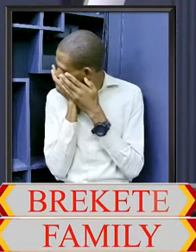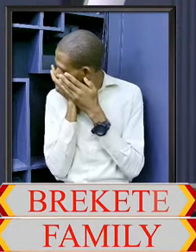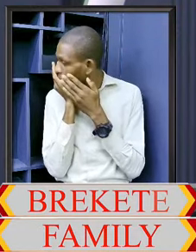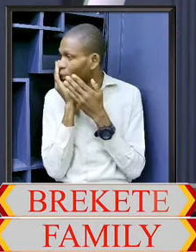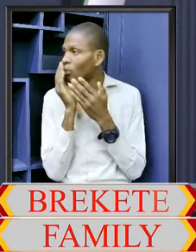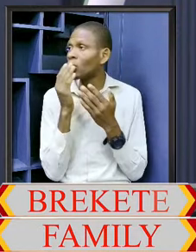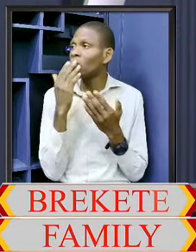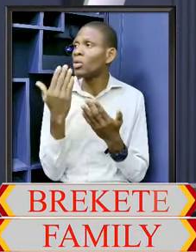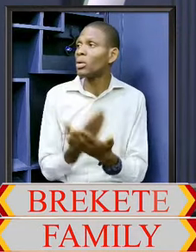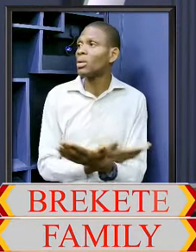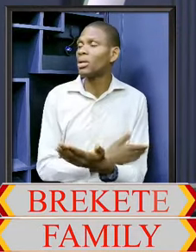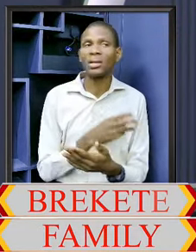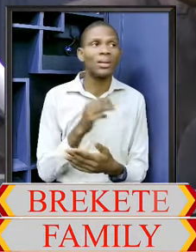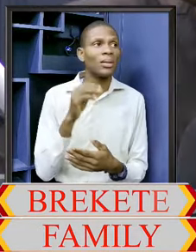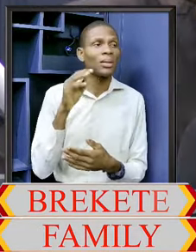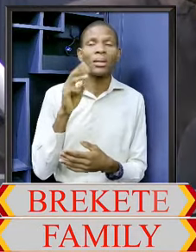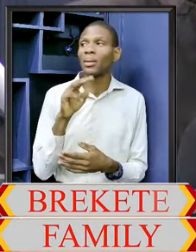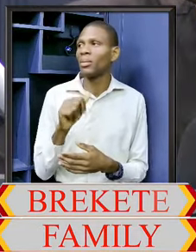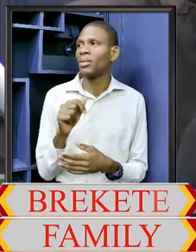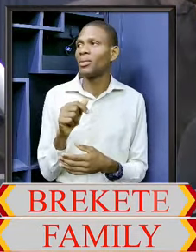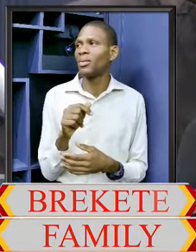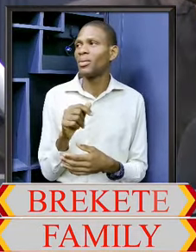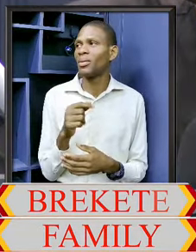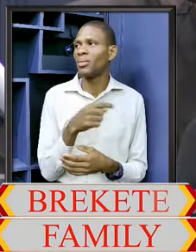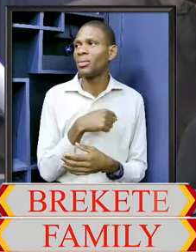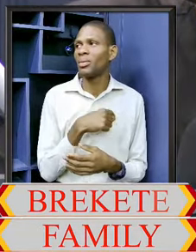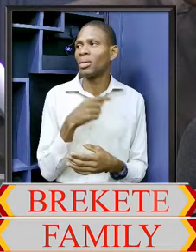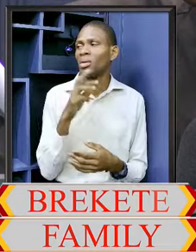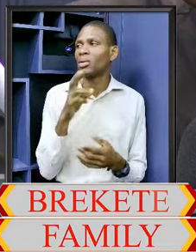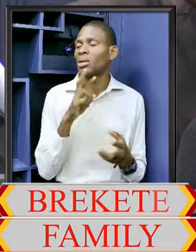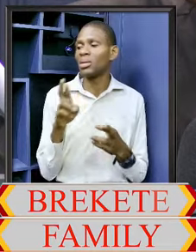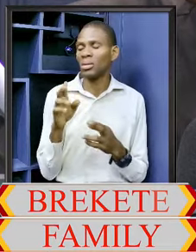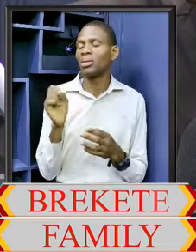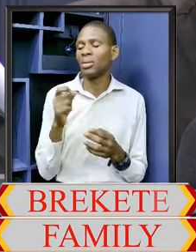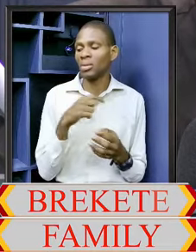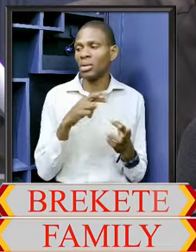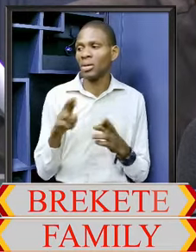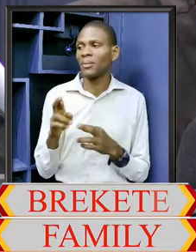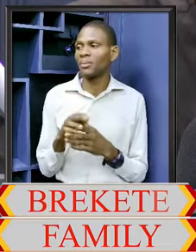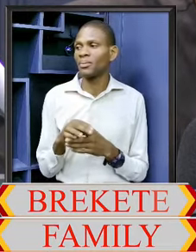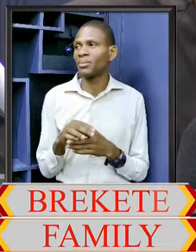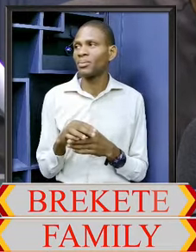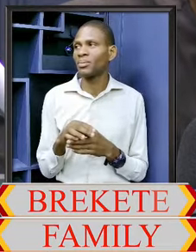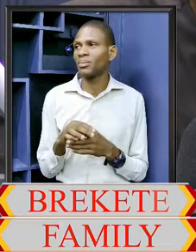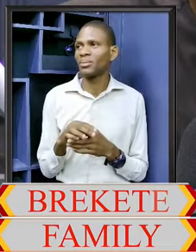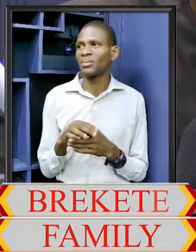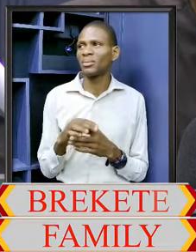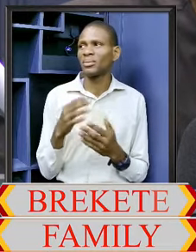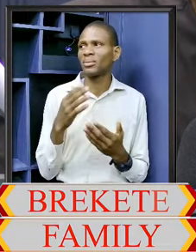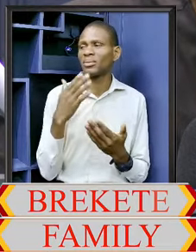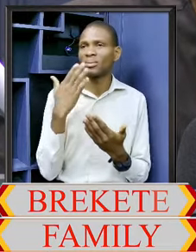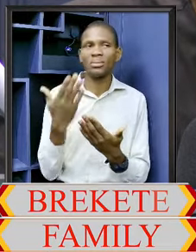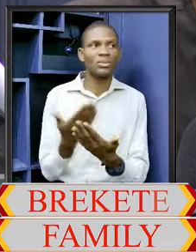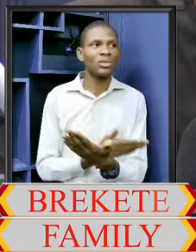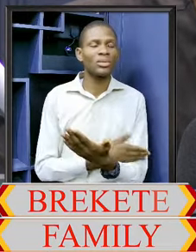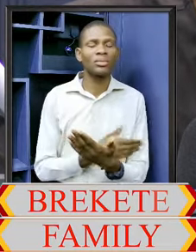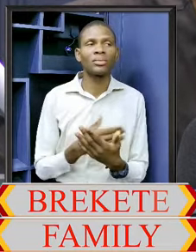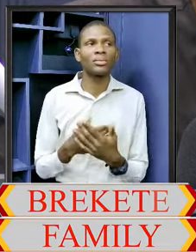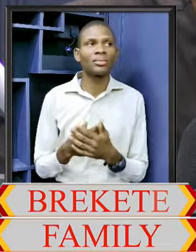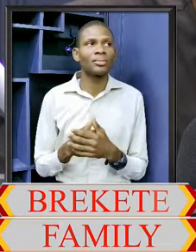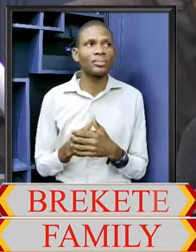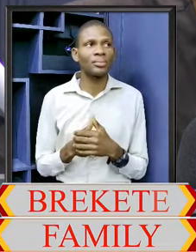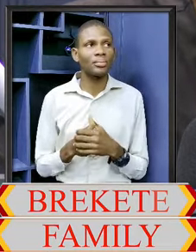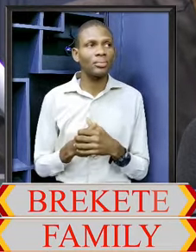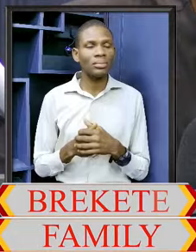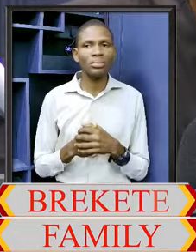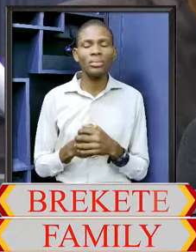Good morning, Gima. Oh, I know they're ready. We are ready, sir. You sure? Yes, sir. Okay. Okay. Good morning. Tell us your name